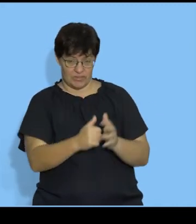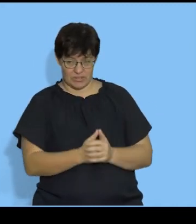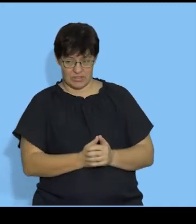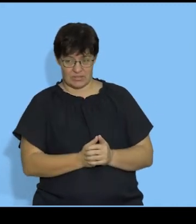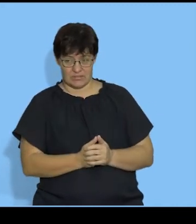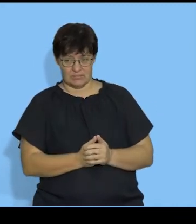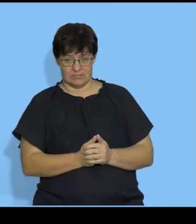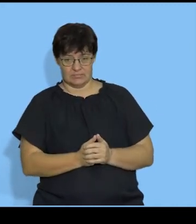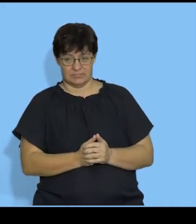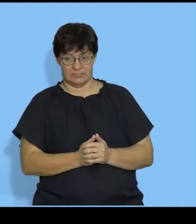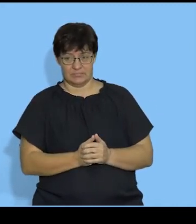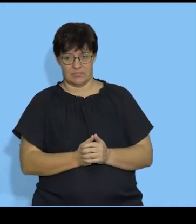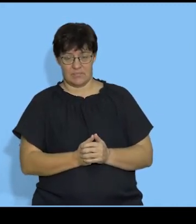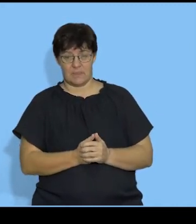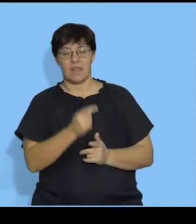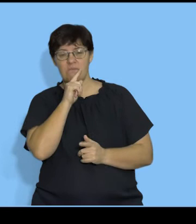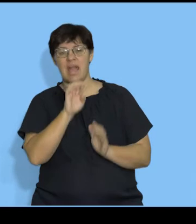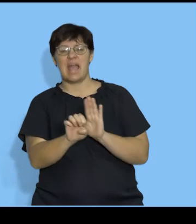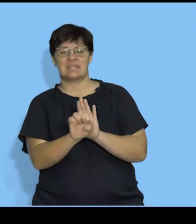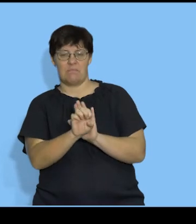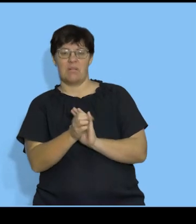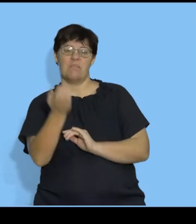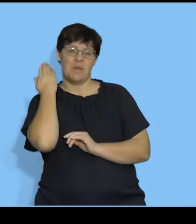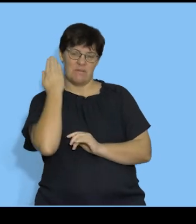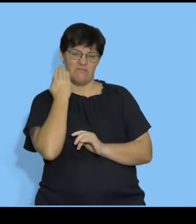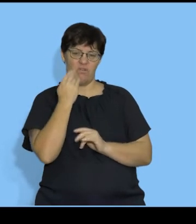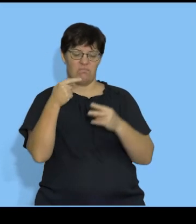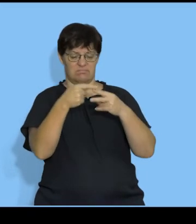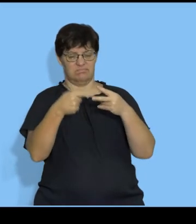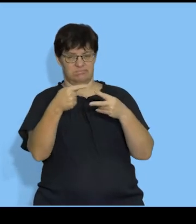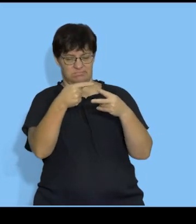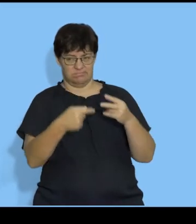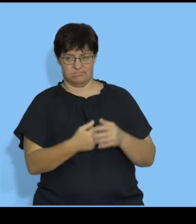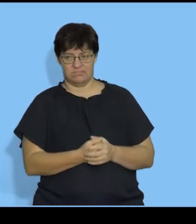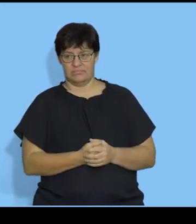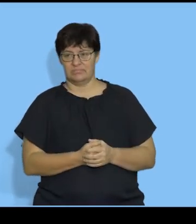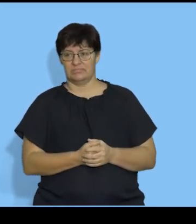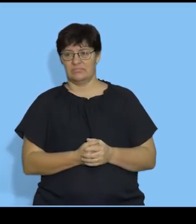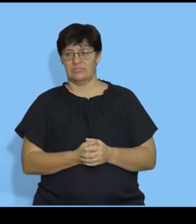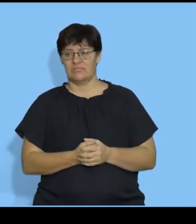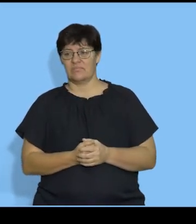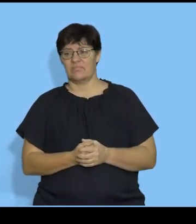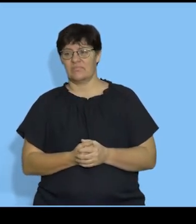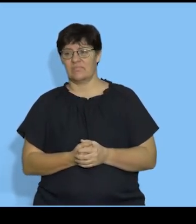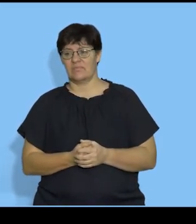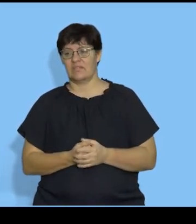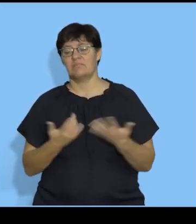example with zinc in those two different reactions, right? Okay, now we are also saying